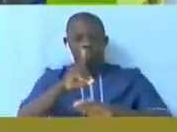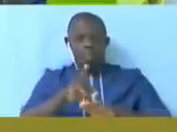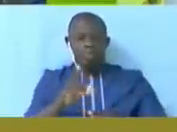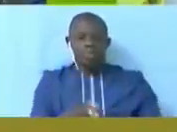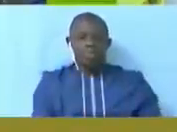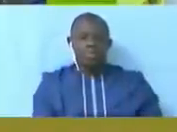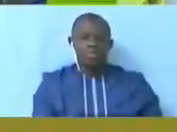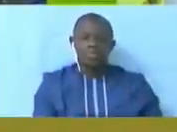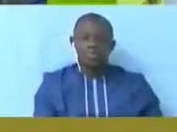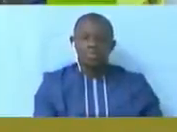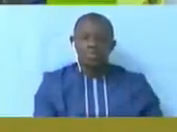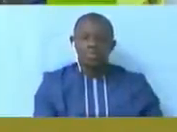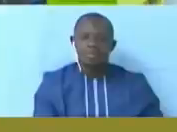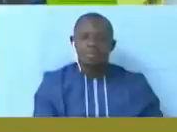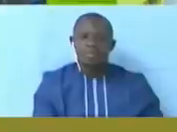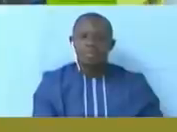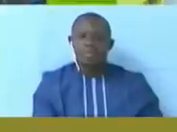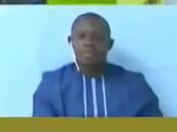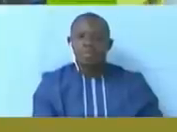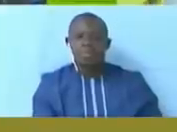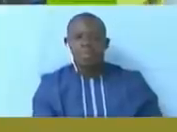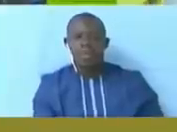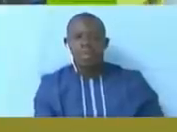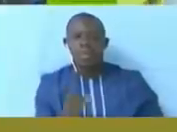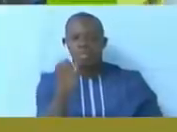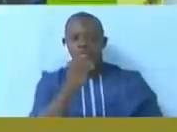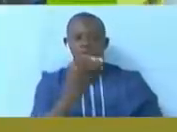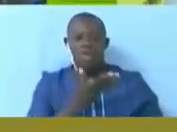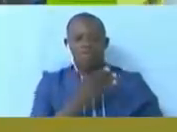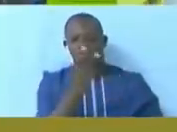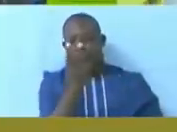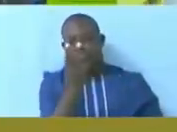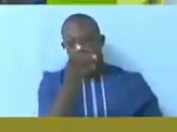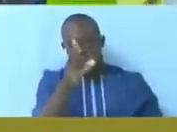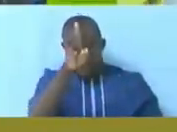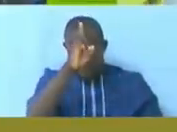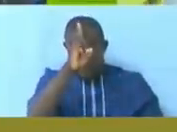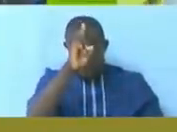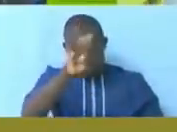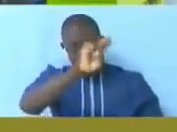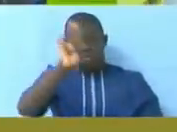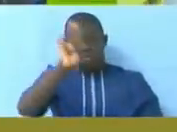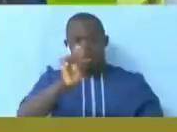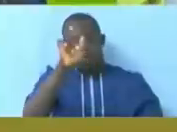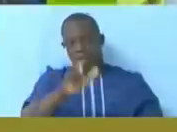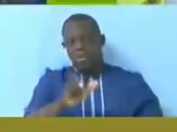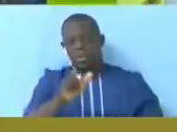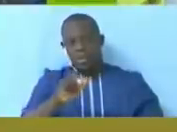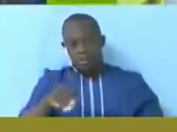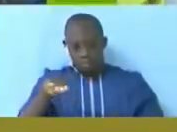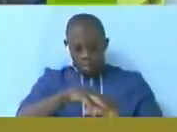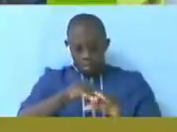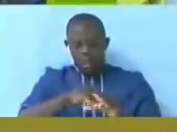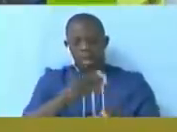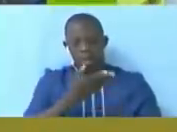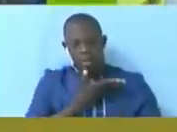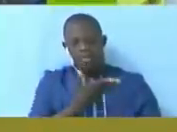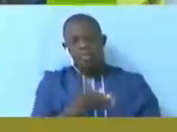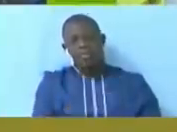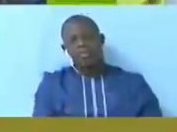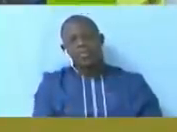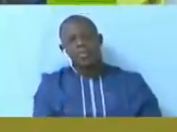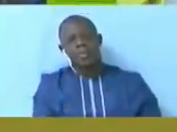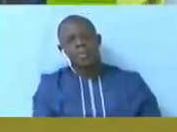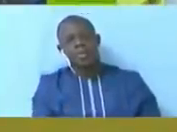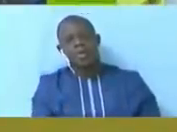Because there were two German nationals involved. Kadung German banku dimfula wala ba ko nyin kono. Apparently the